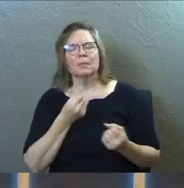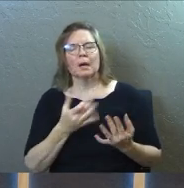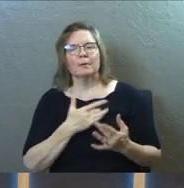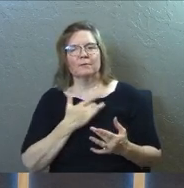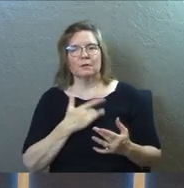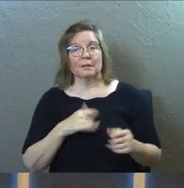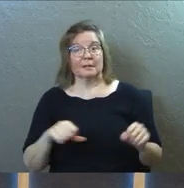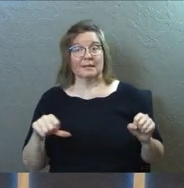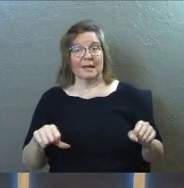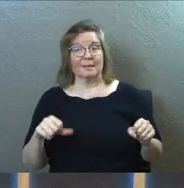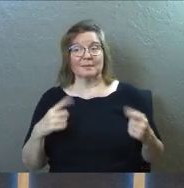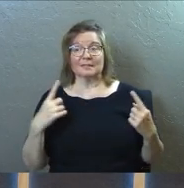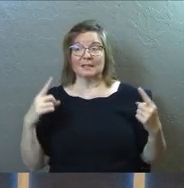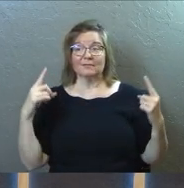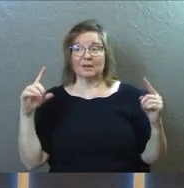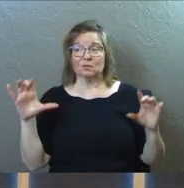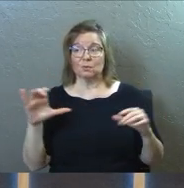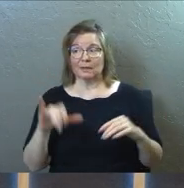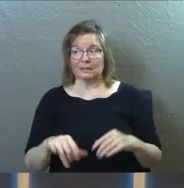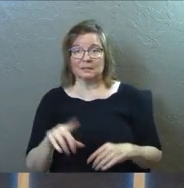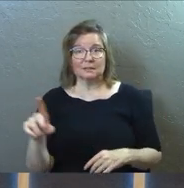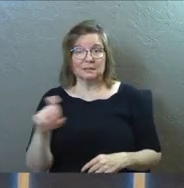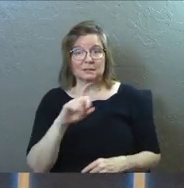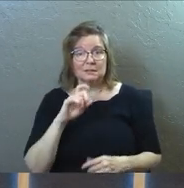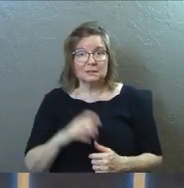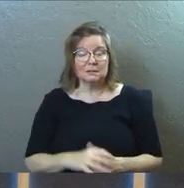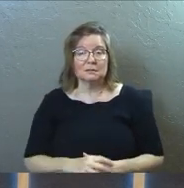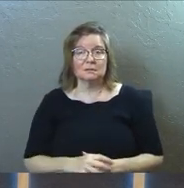super capable and successful at doing this?